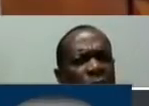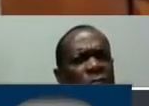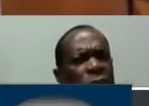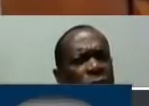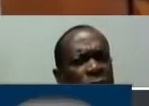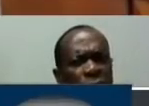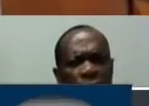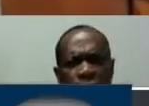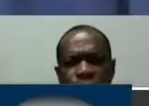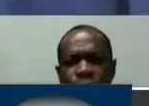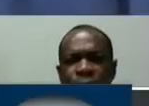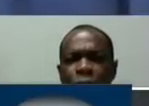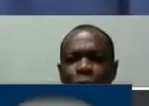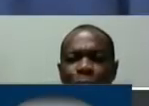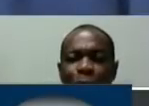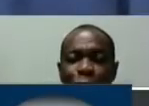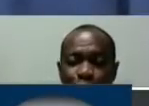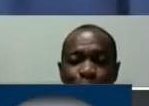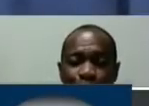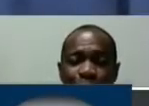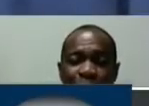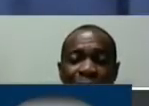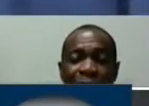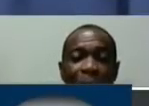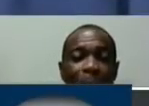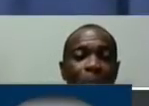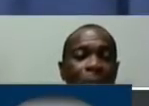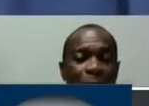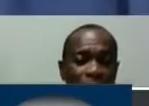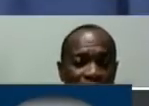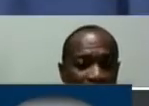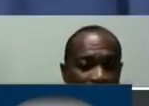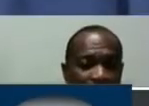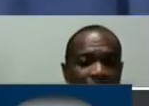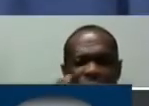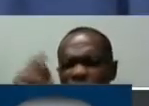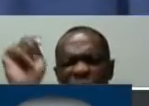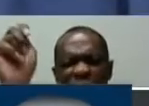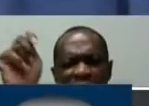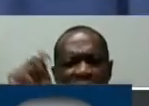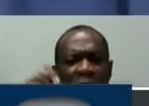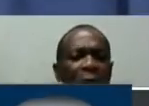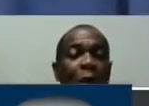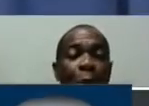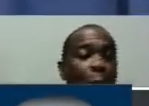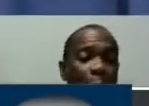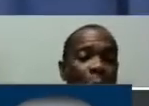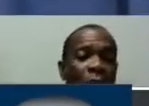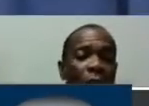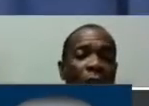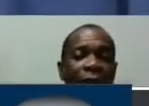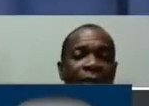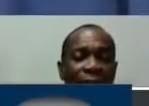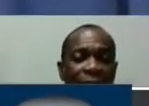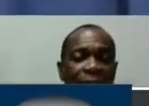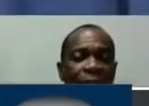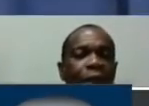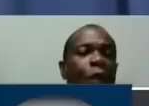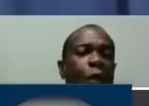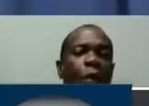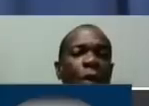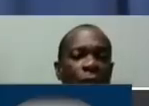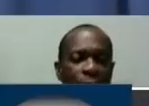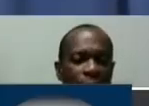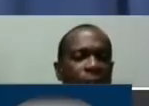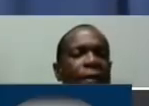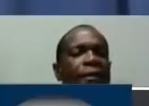and Tobago that we treat all RHAs equally, but we treat TRHA a little bit specially